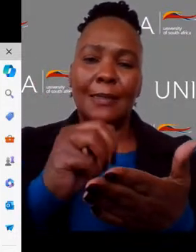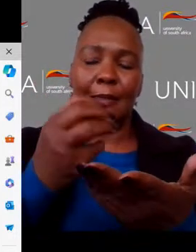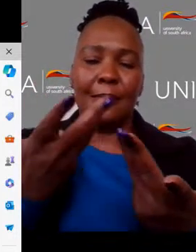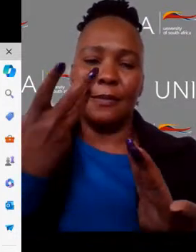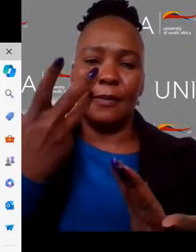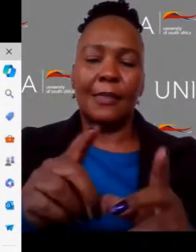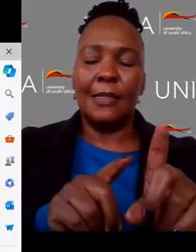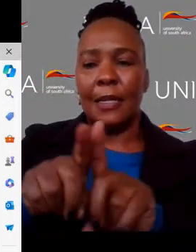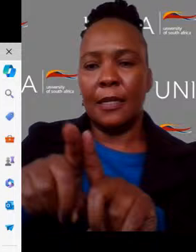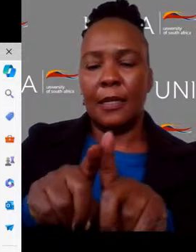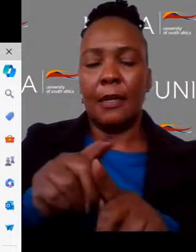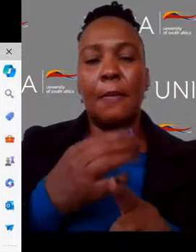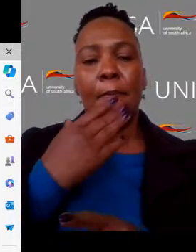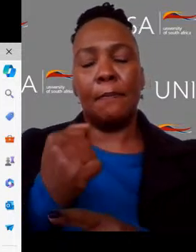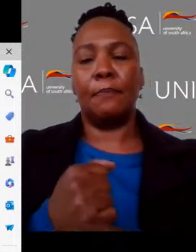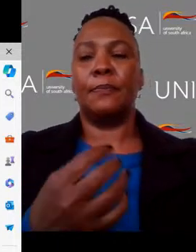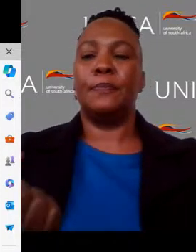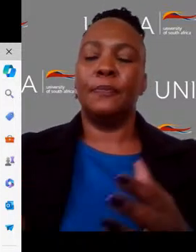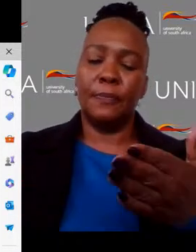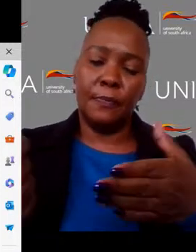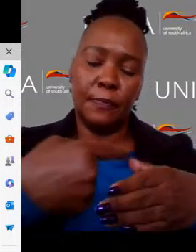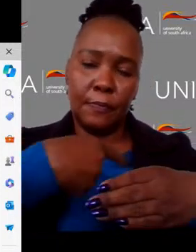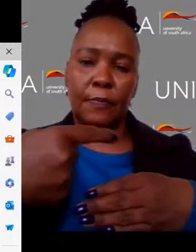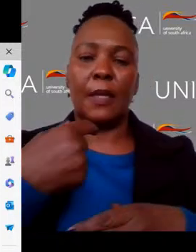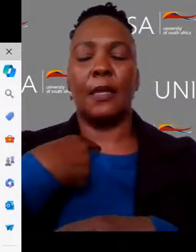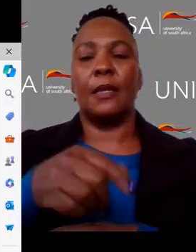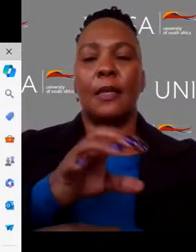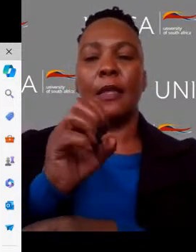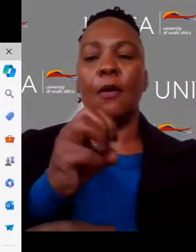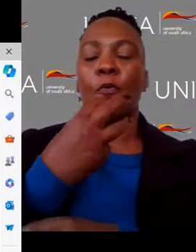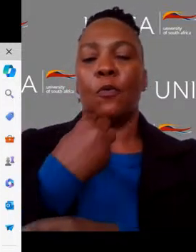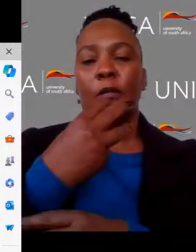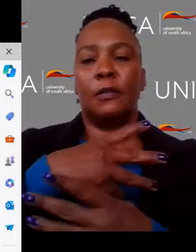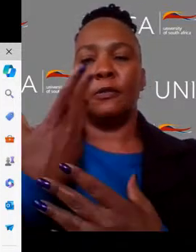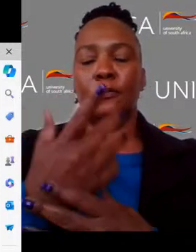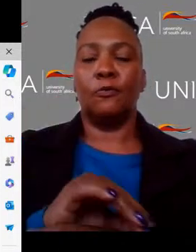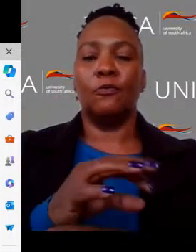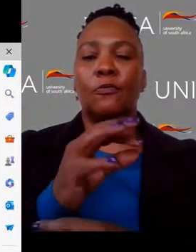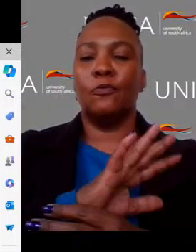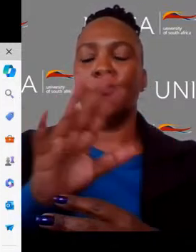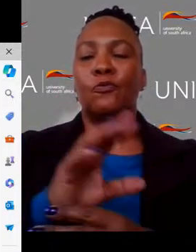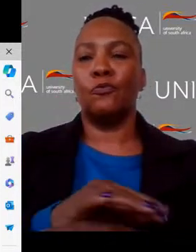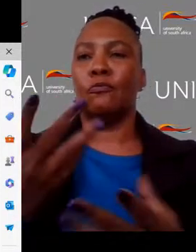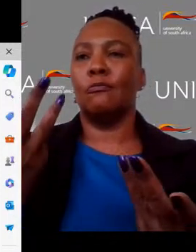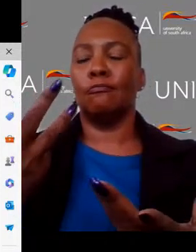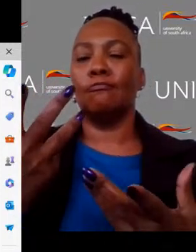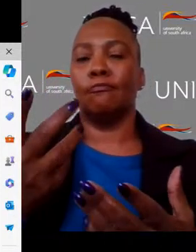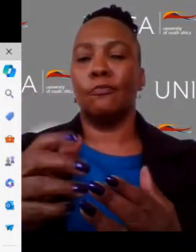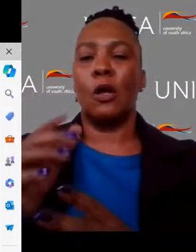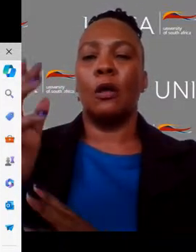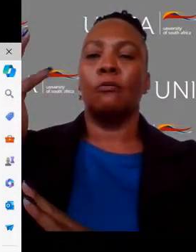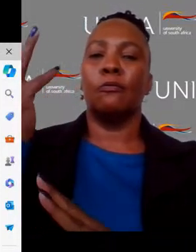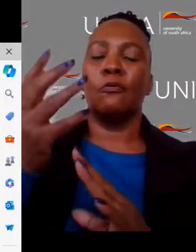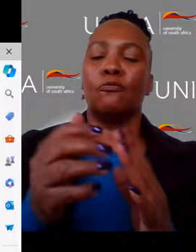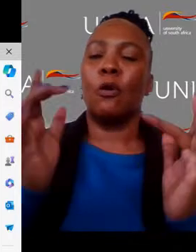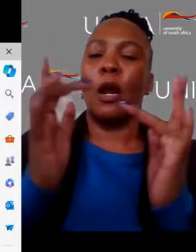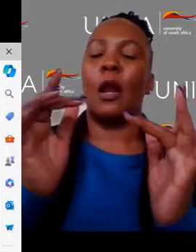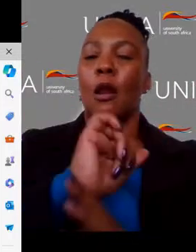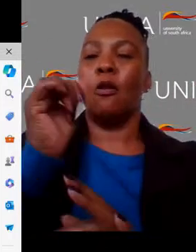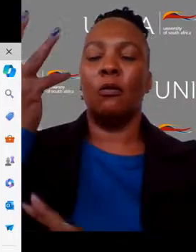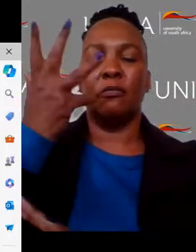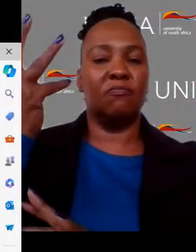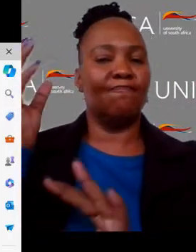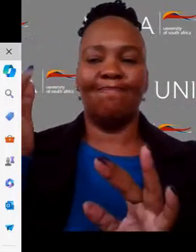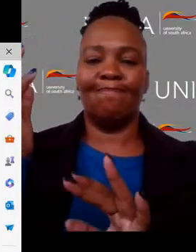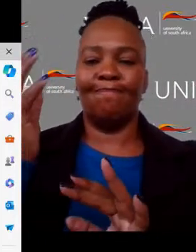test, please send a WhatsApp to our help desk. Do not reach out to your lecturer because they will be unable to assist